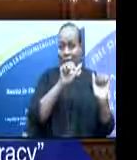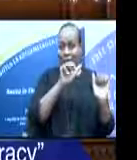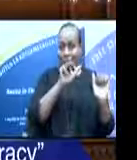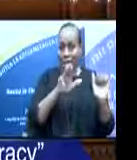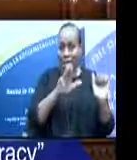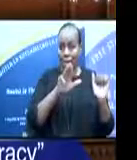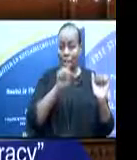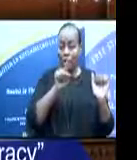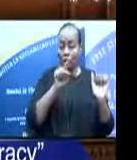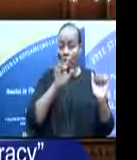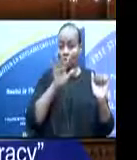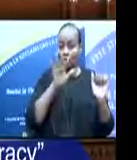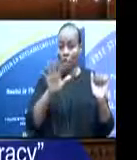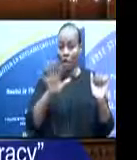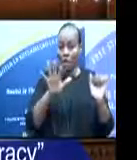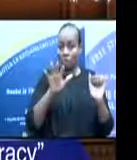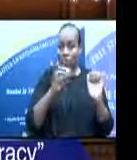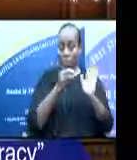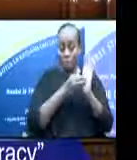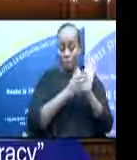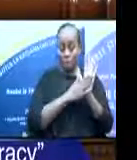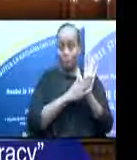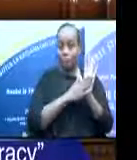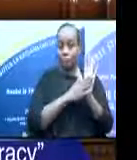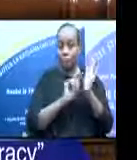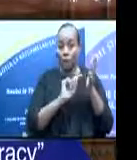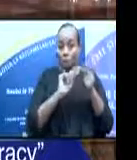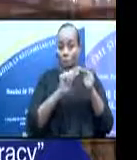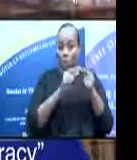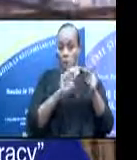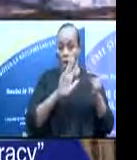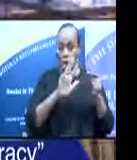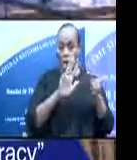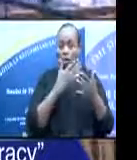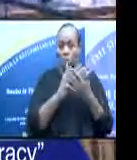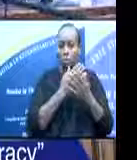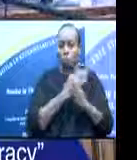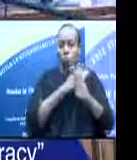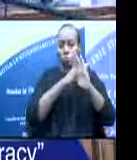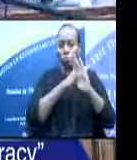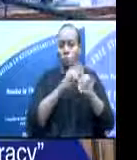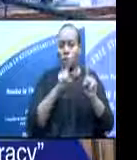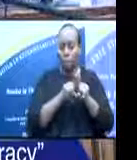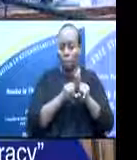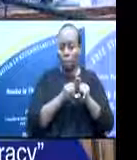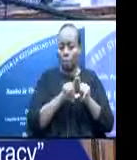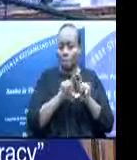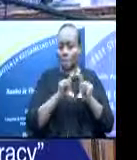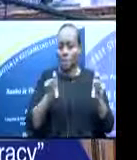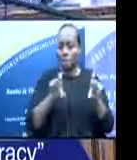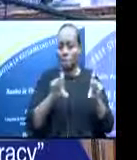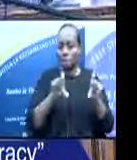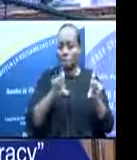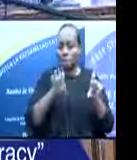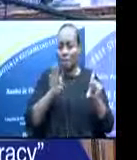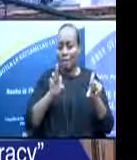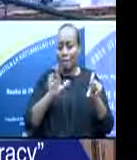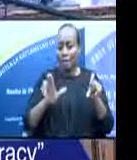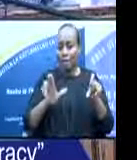369.5 as disclosed on note 9 could have been prevented as required by section 38,